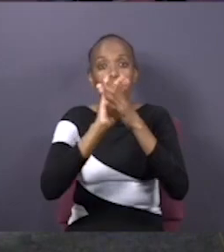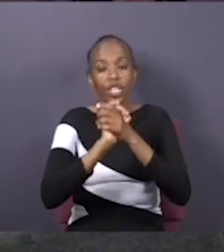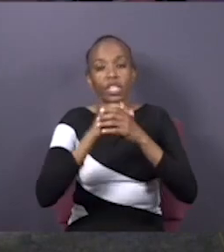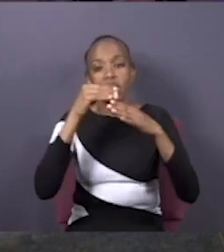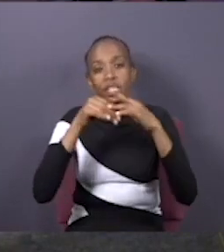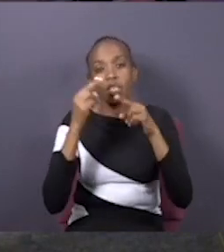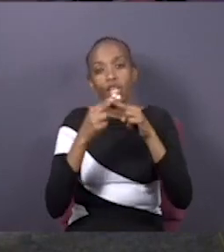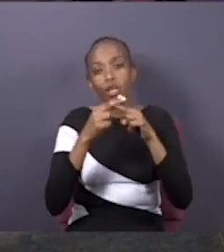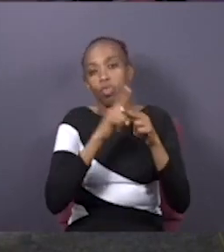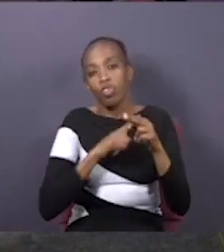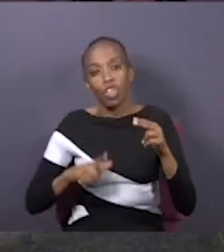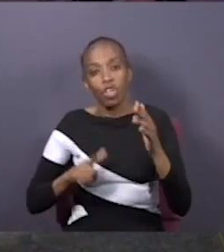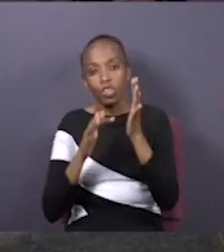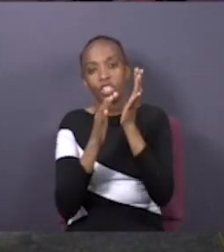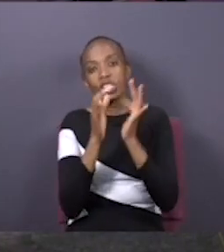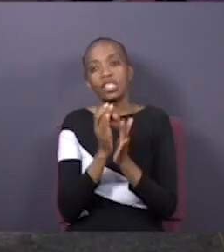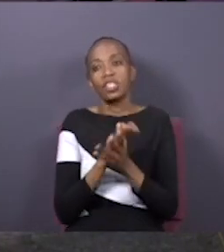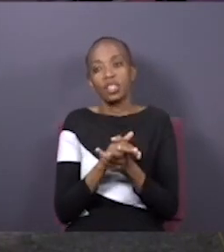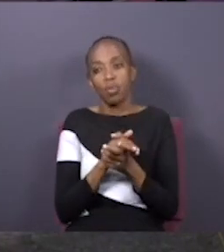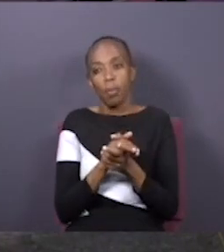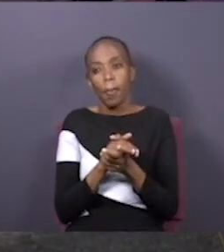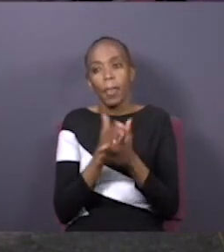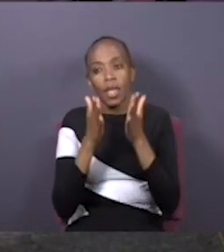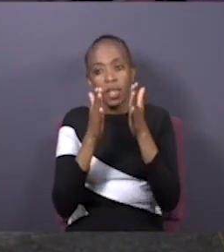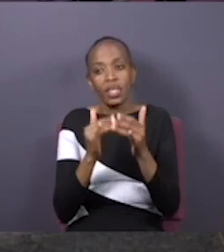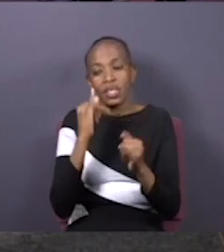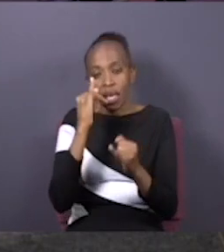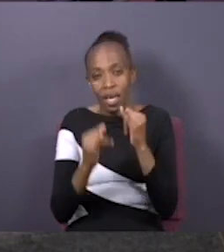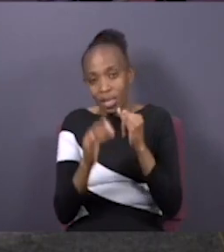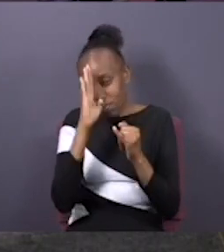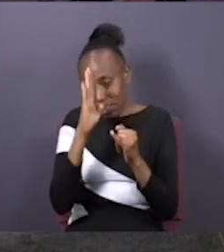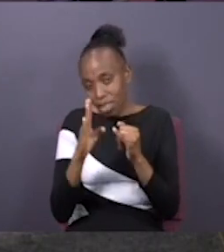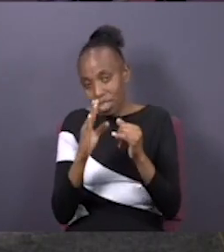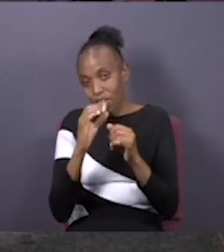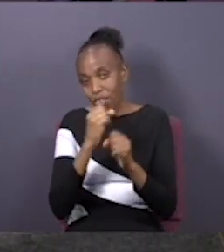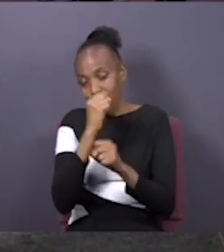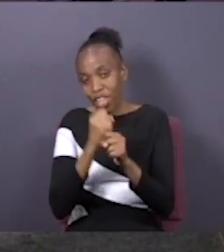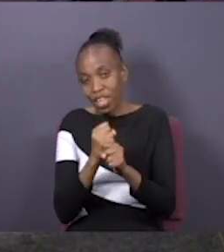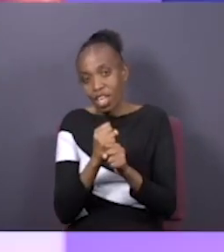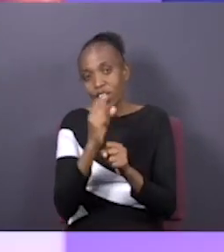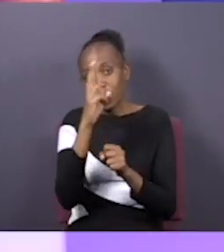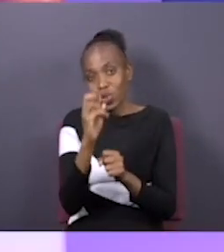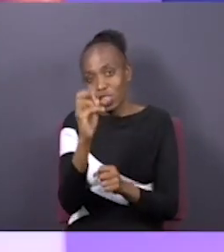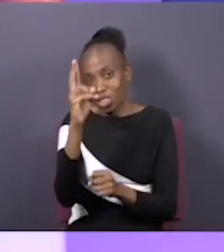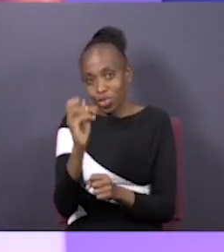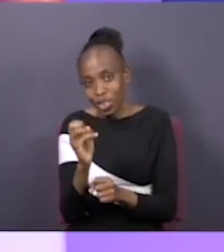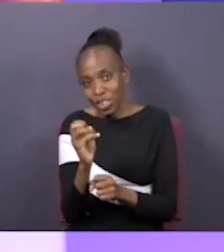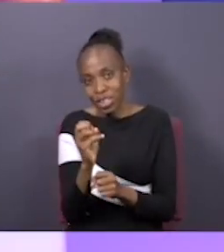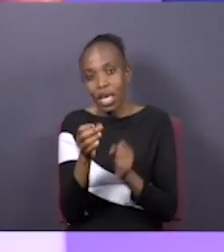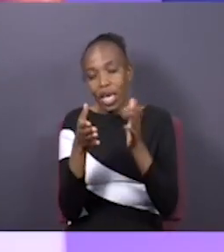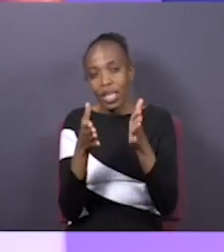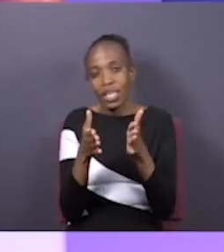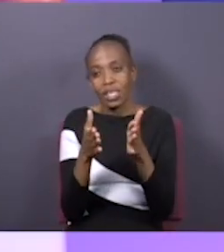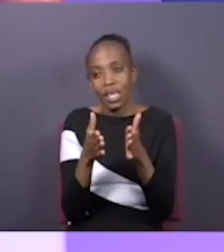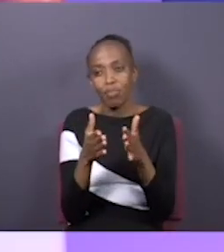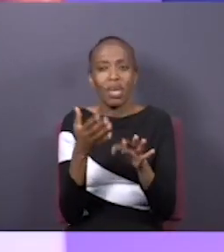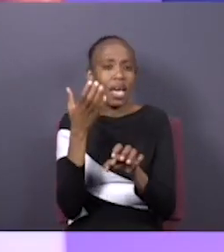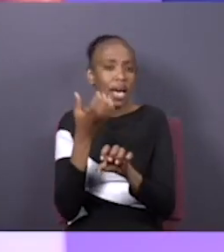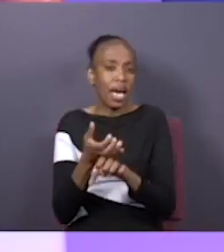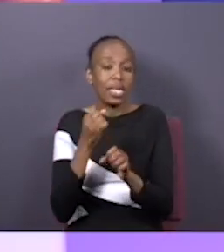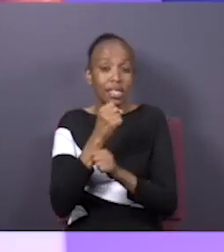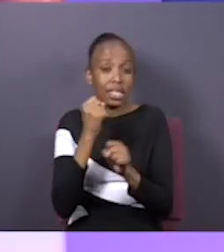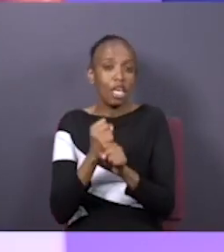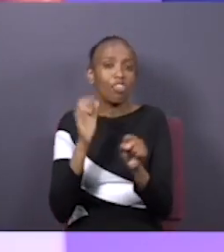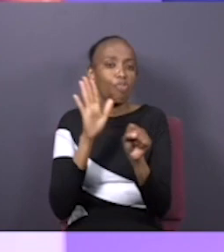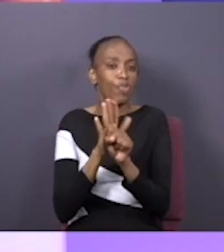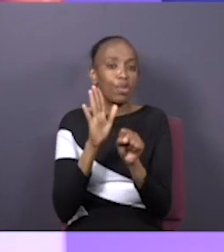Greetings in the name of the Lord Jesus. This is the last Sunday of the year 2020, and this has been a very difficult